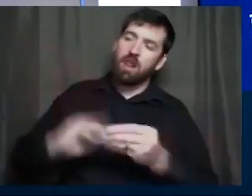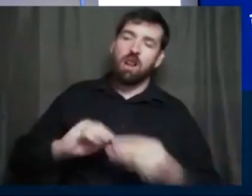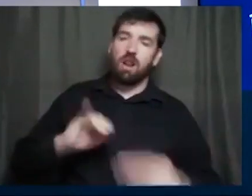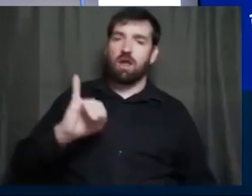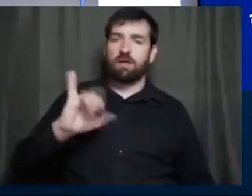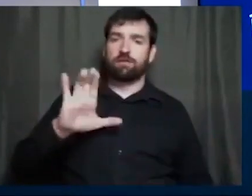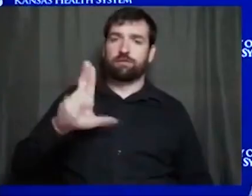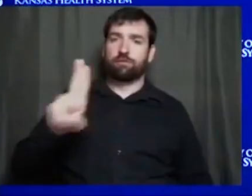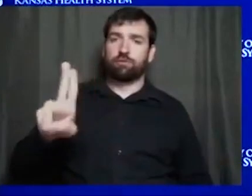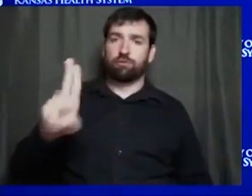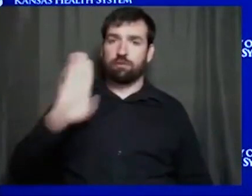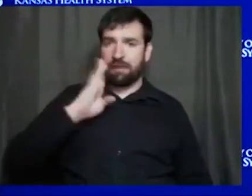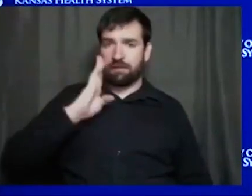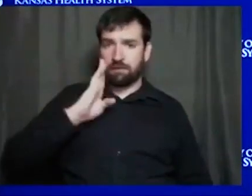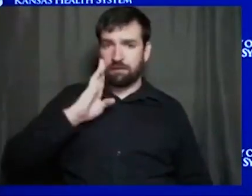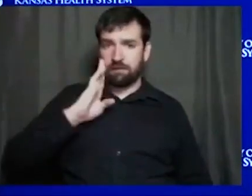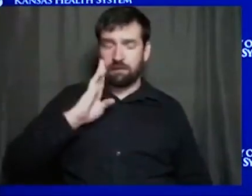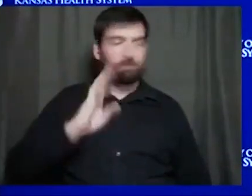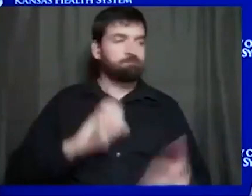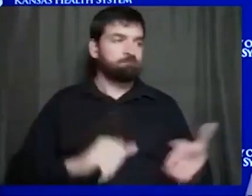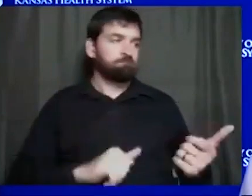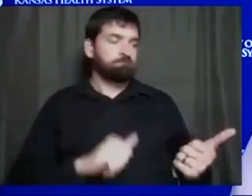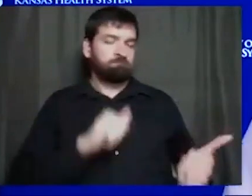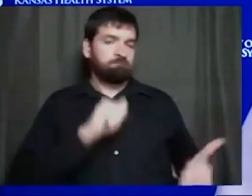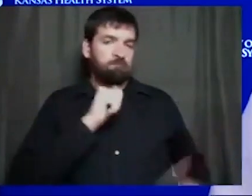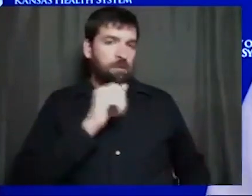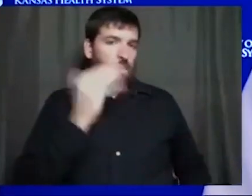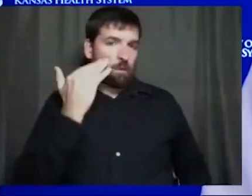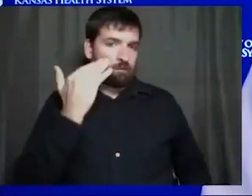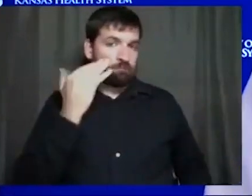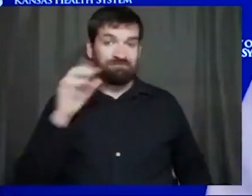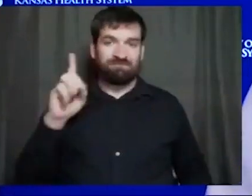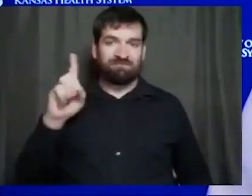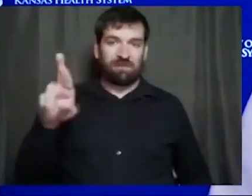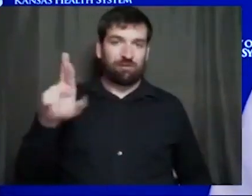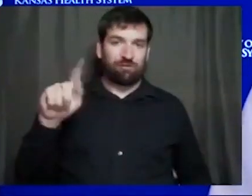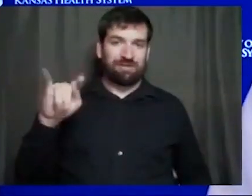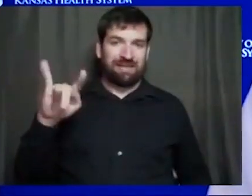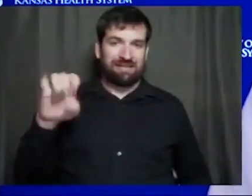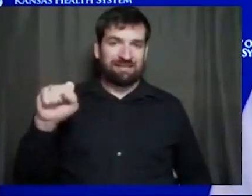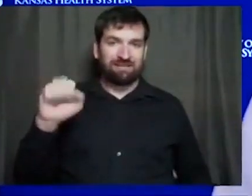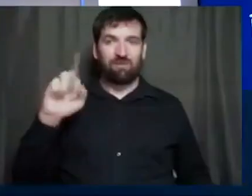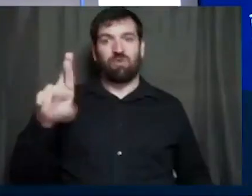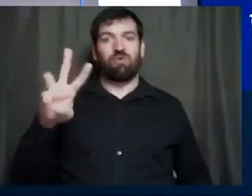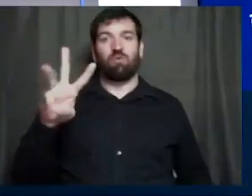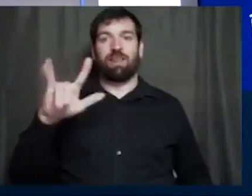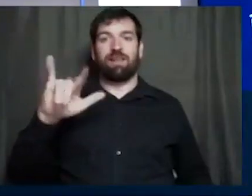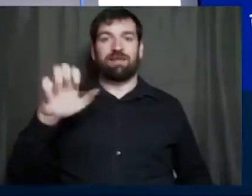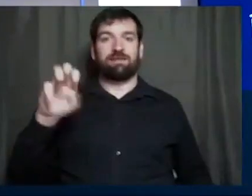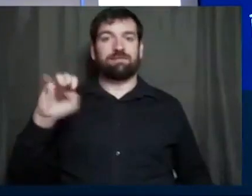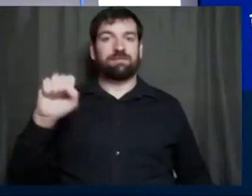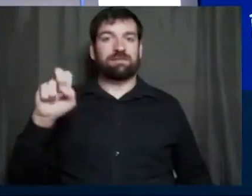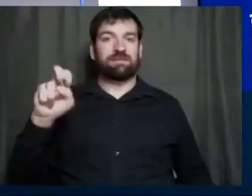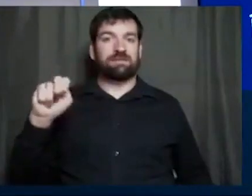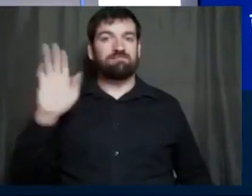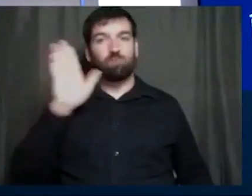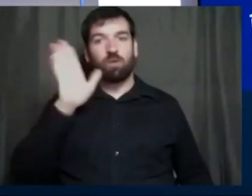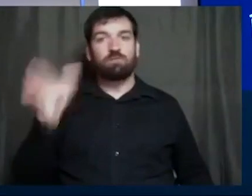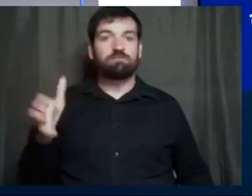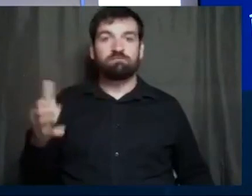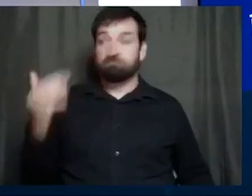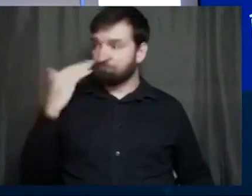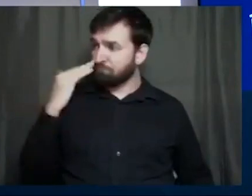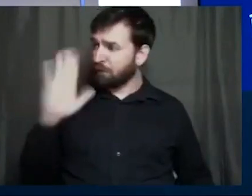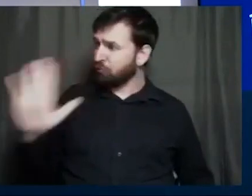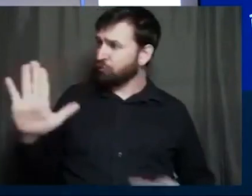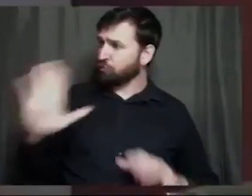that info? I do not know that. Dr. Stites or Dr. Williamson would have a better handle on that. Okay, well, we can ask that. How's your capacity, Dr.